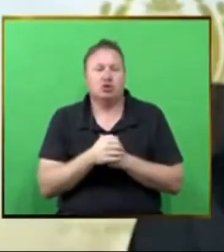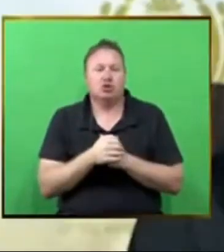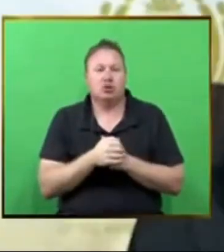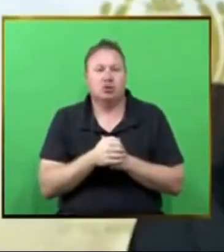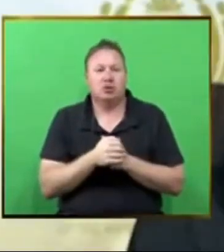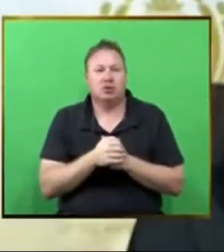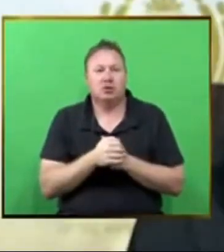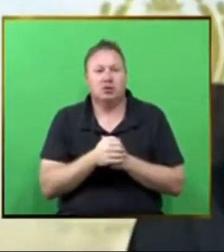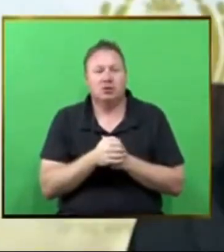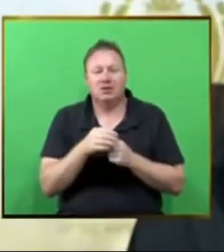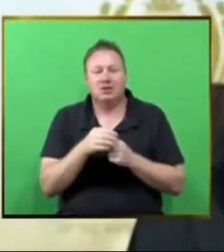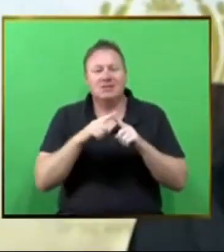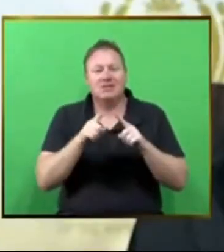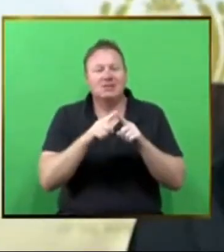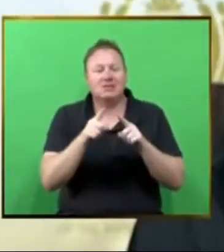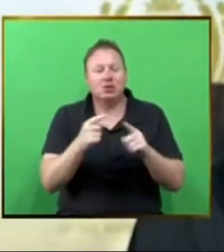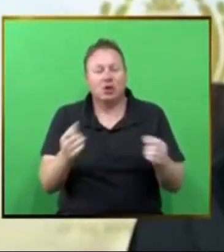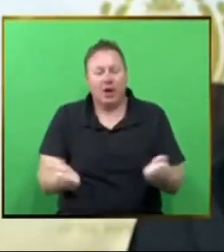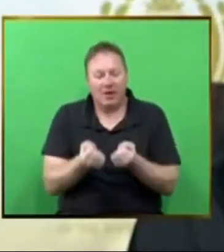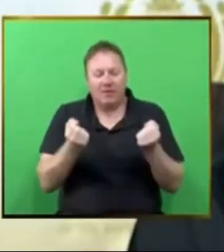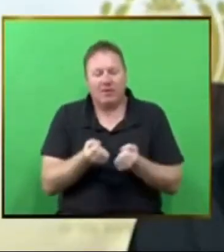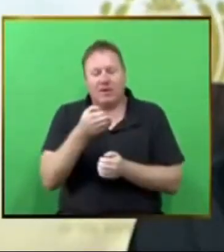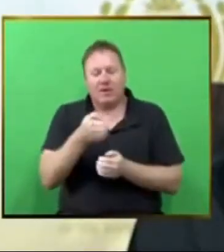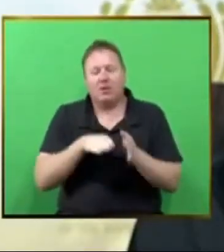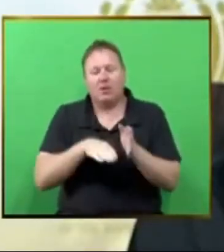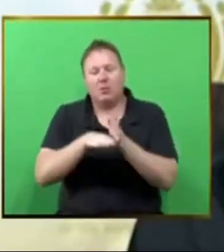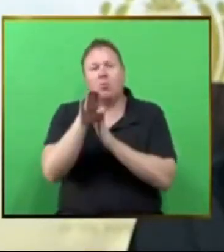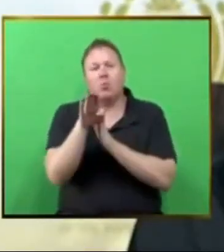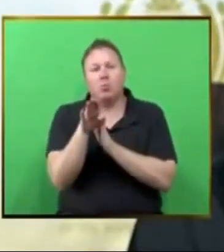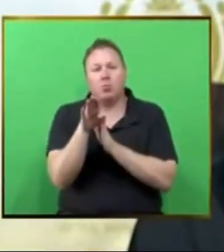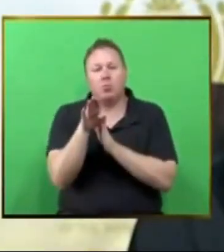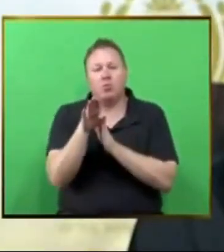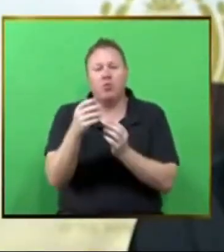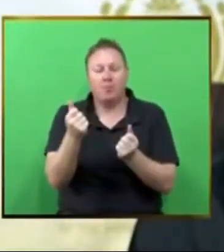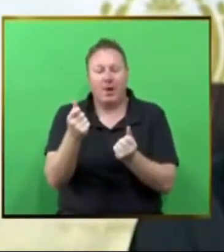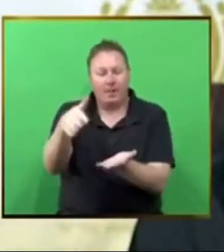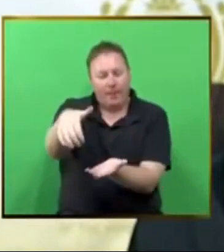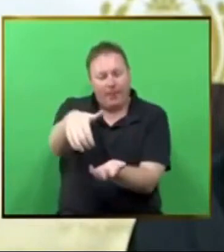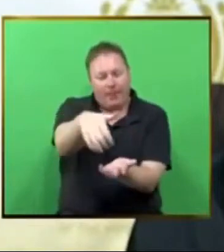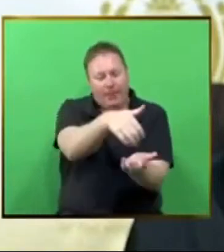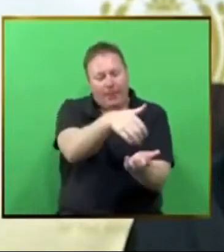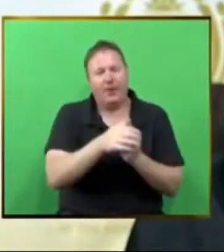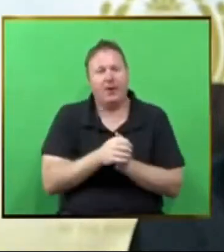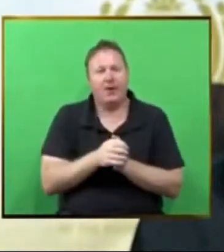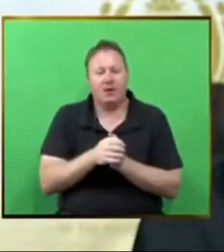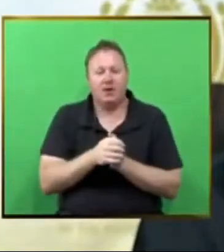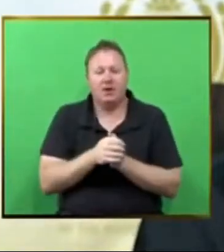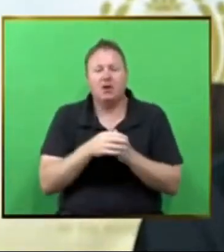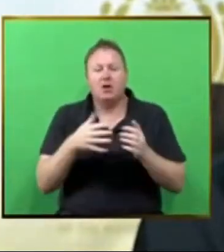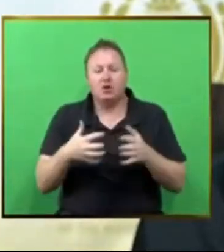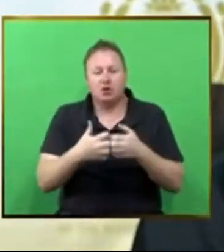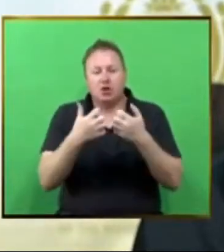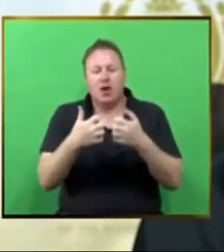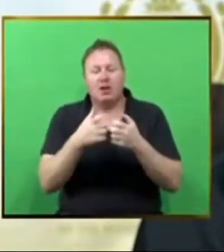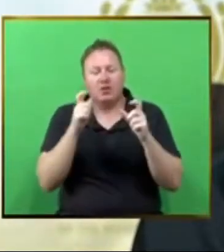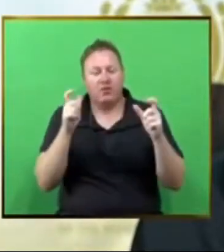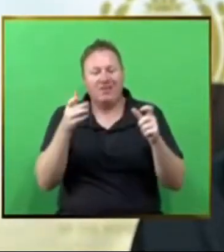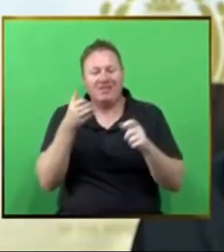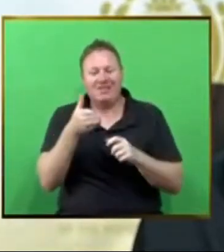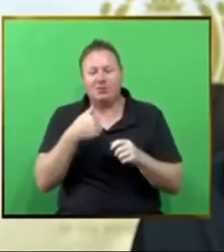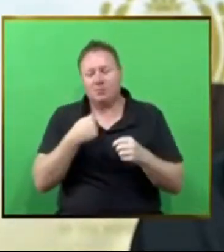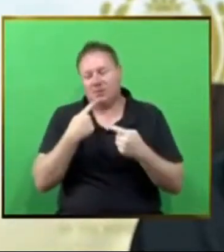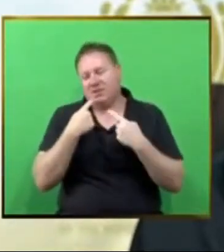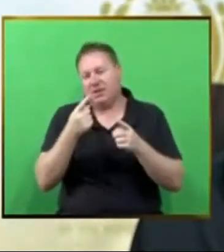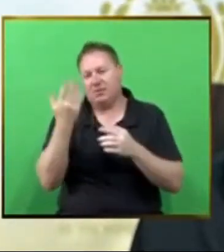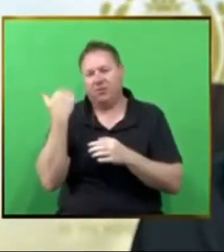and other efforts have assisted with the improvement in revenue. Our bigger challenge, as I've stated earlier, is